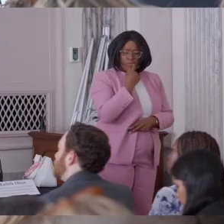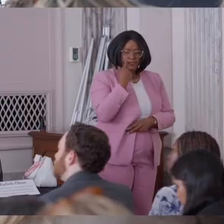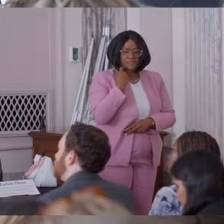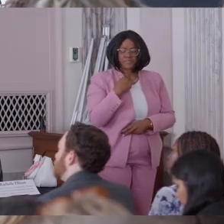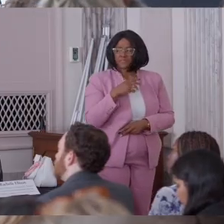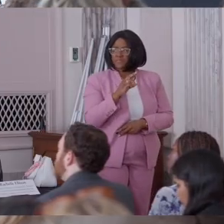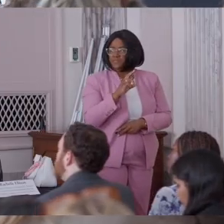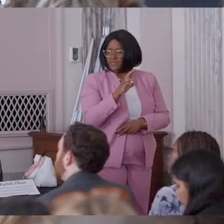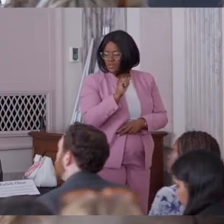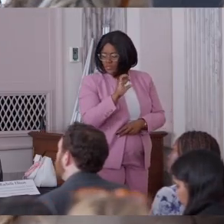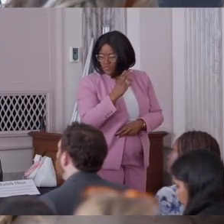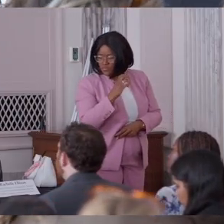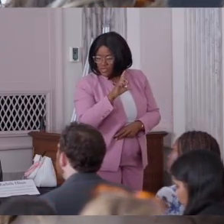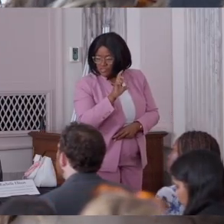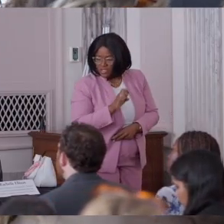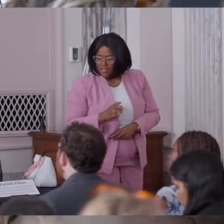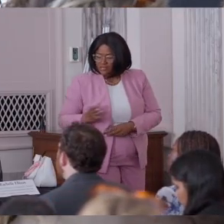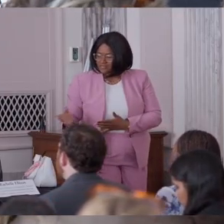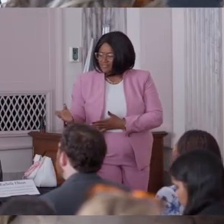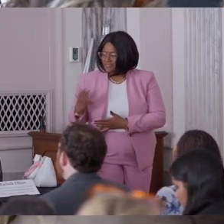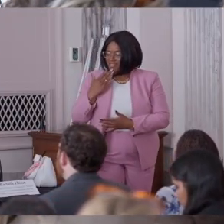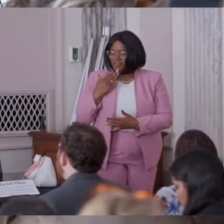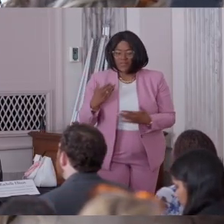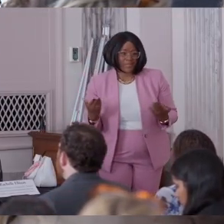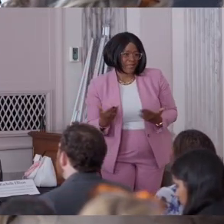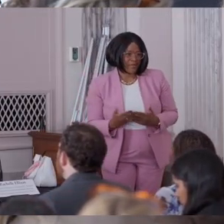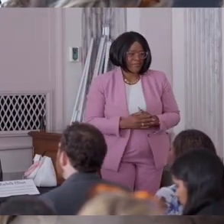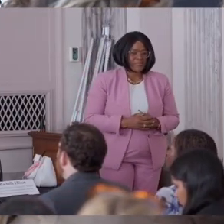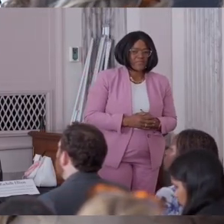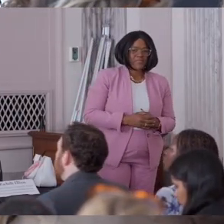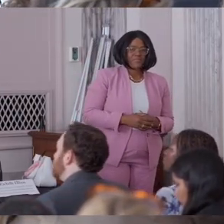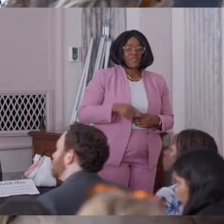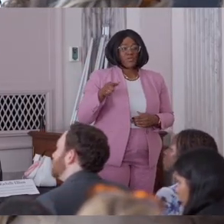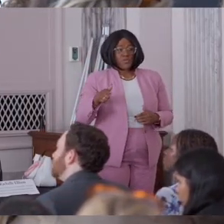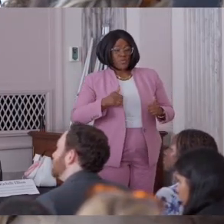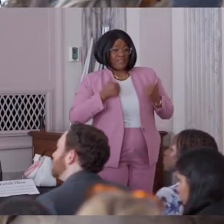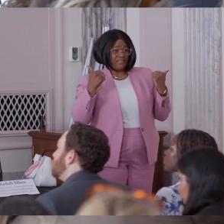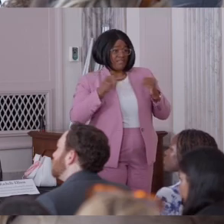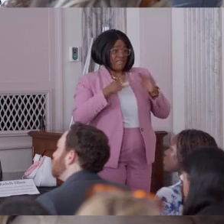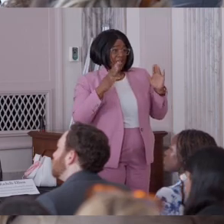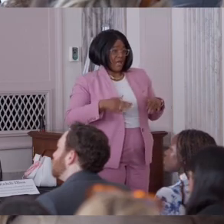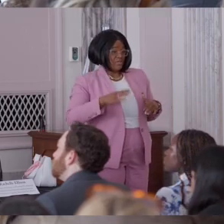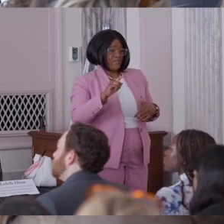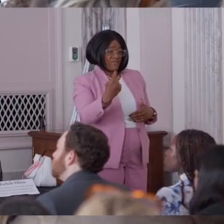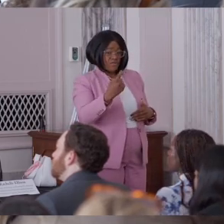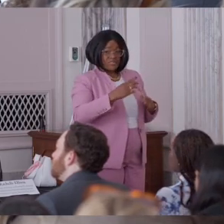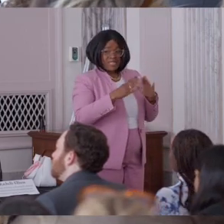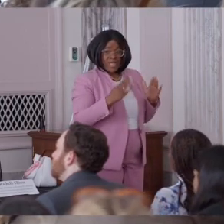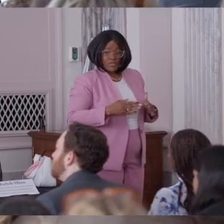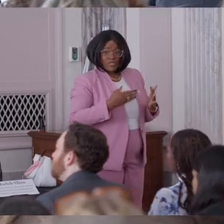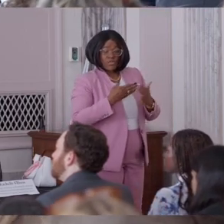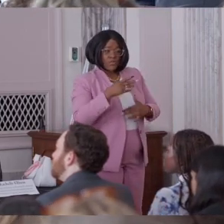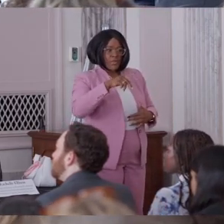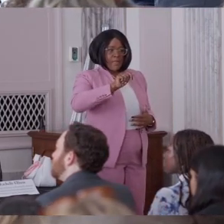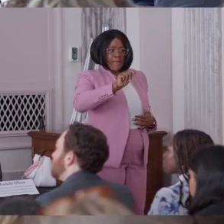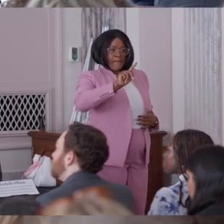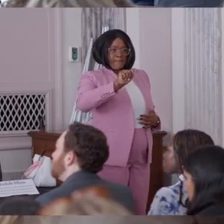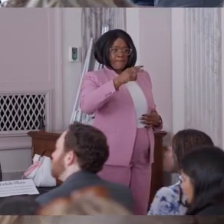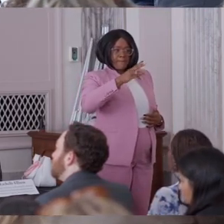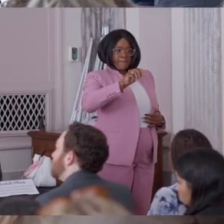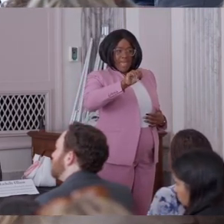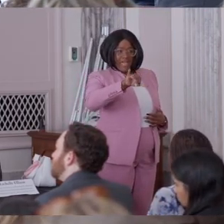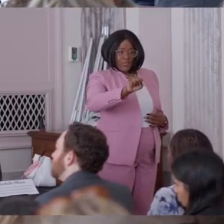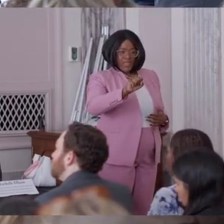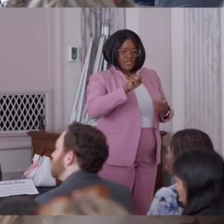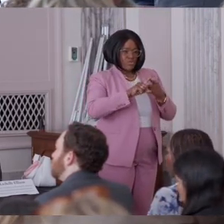And Rochelle, if I could go to you on the other end. You lived in Housing First Housing through Pathways to Housing